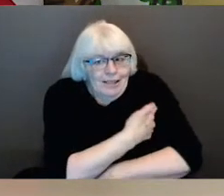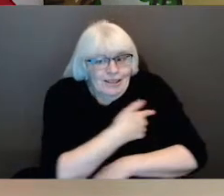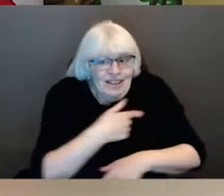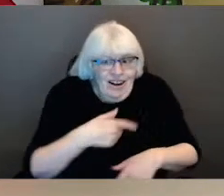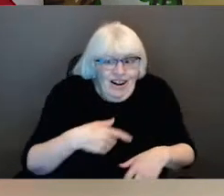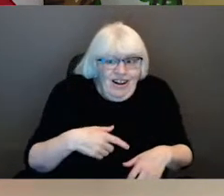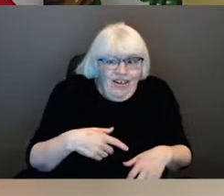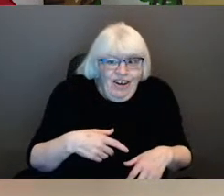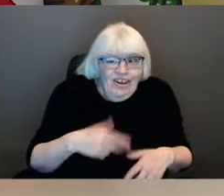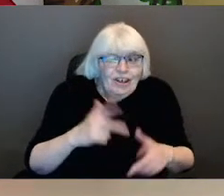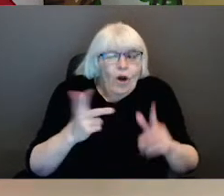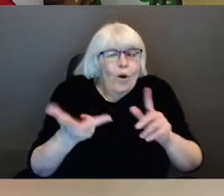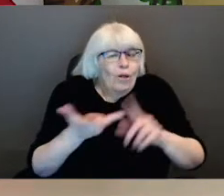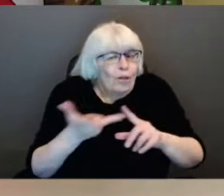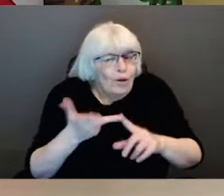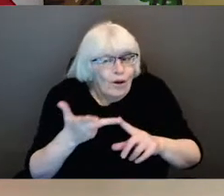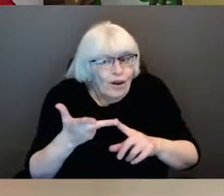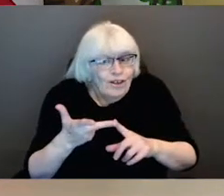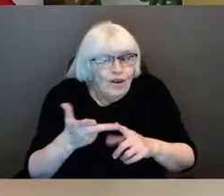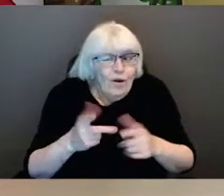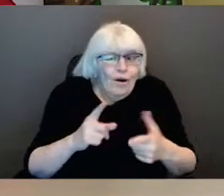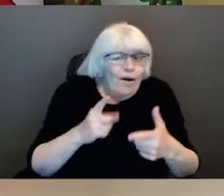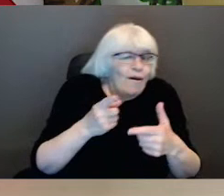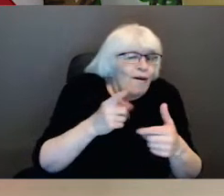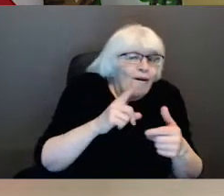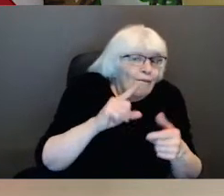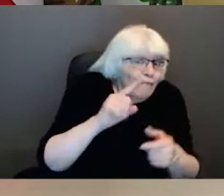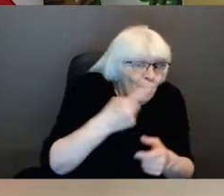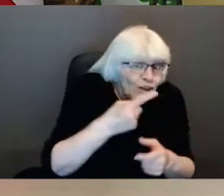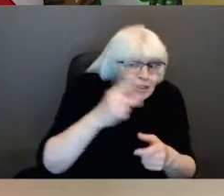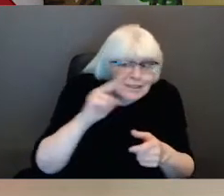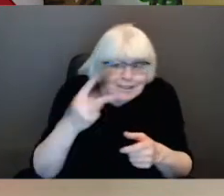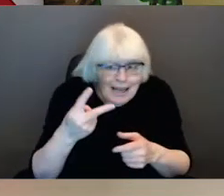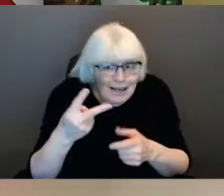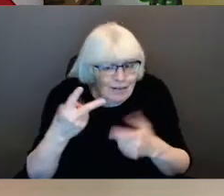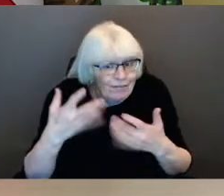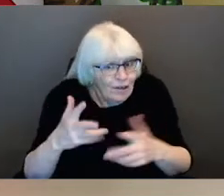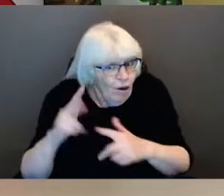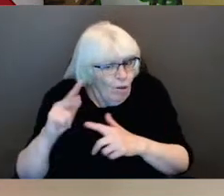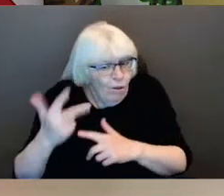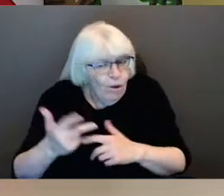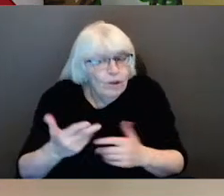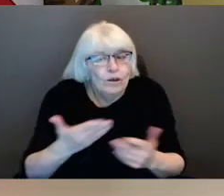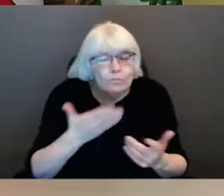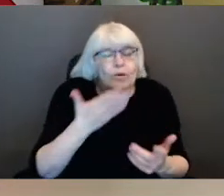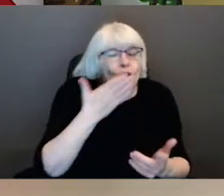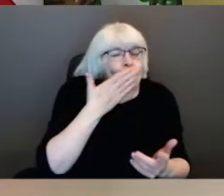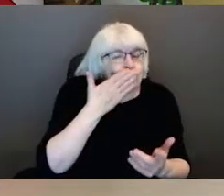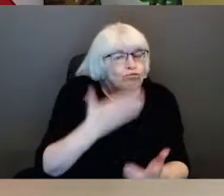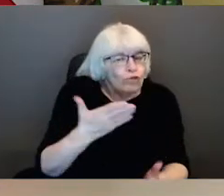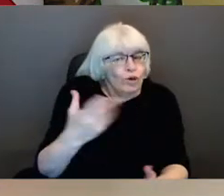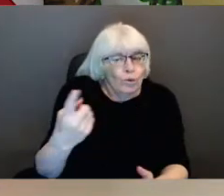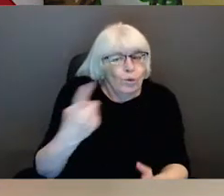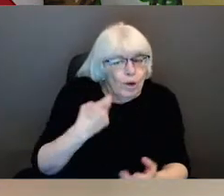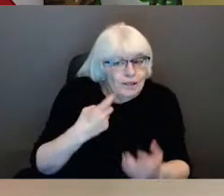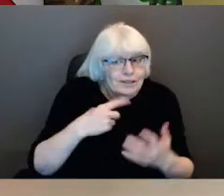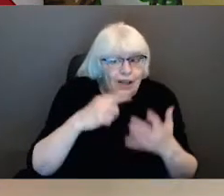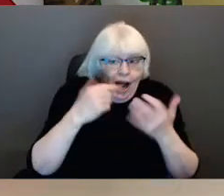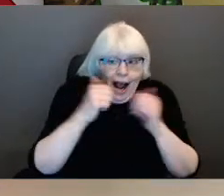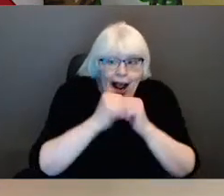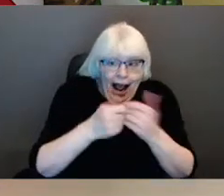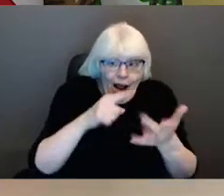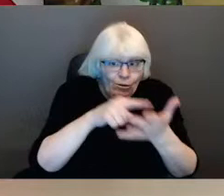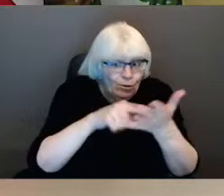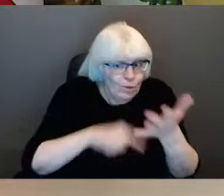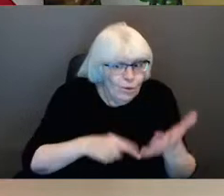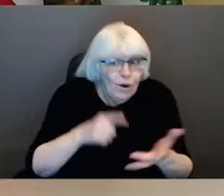only have 1 or 2 doses? Does that include the booster? So good question. The way it's written is really anyone who hasn't had their first or second,